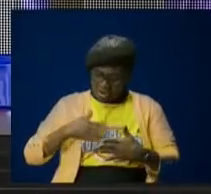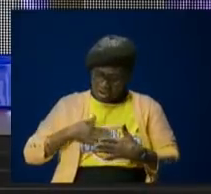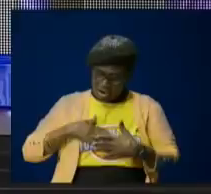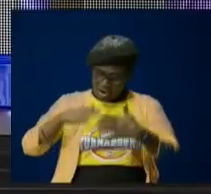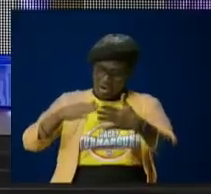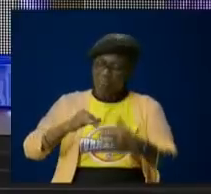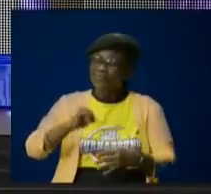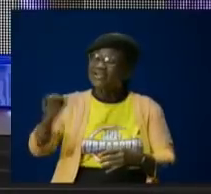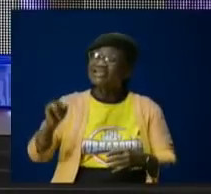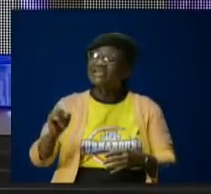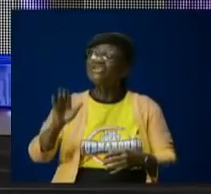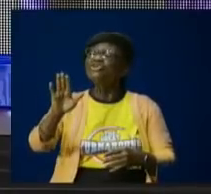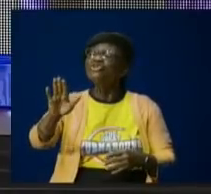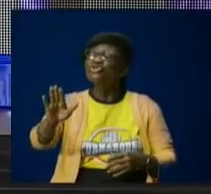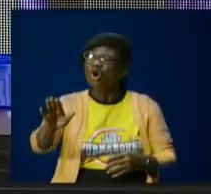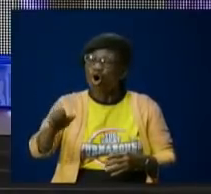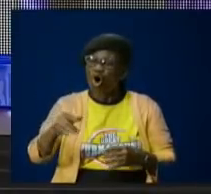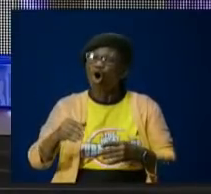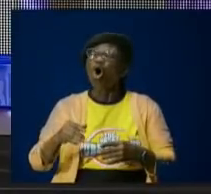Jesus Christ